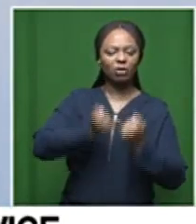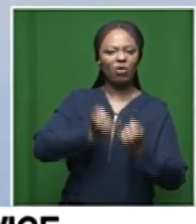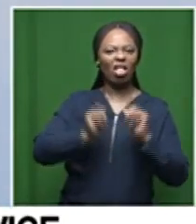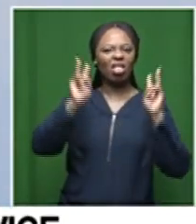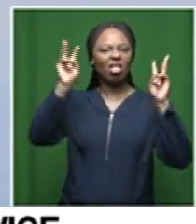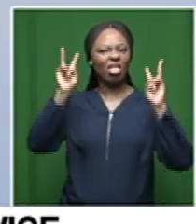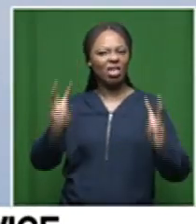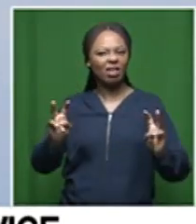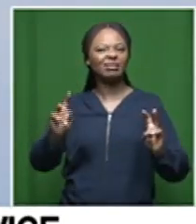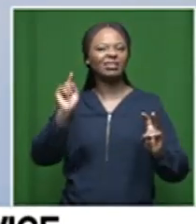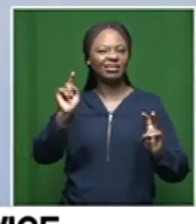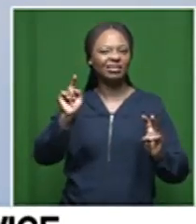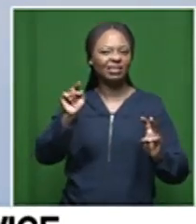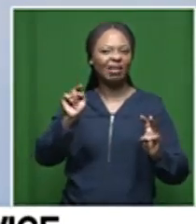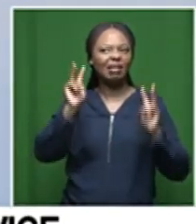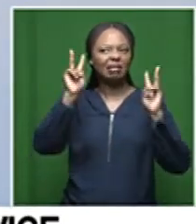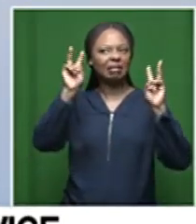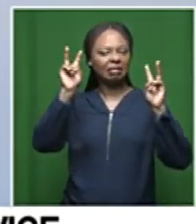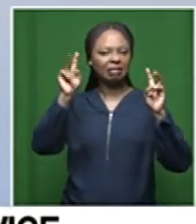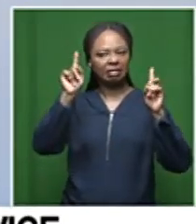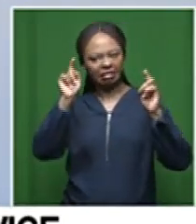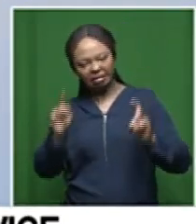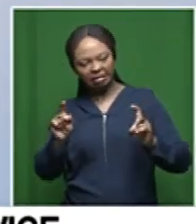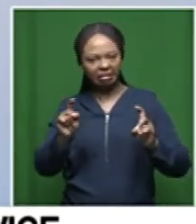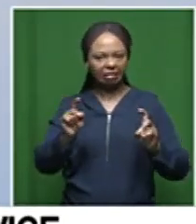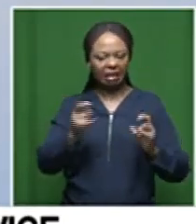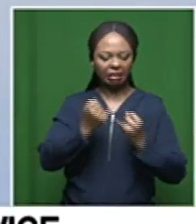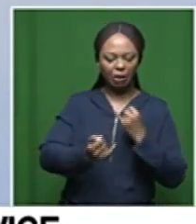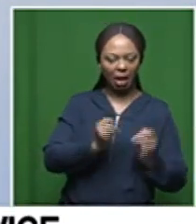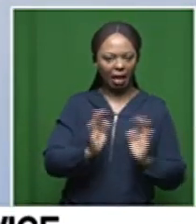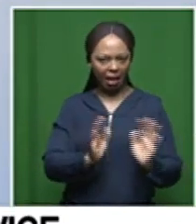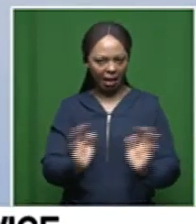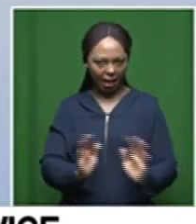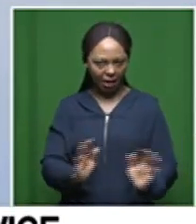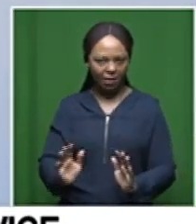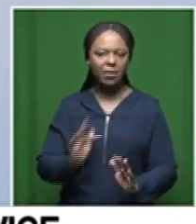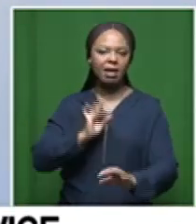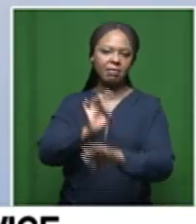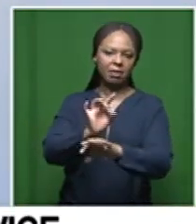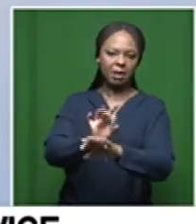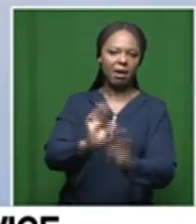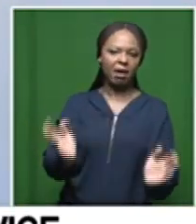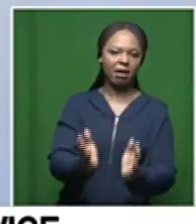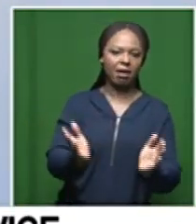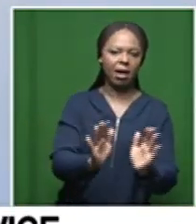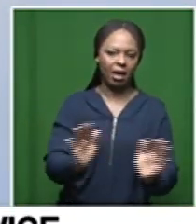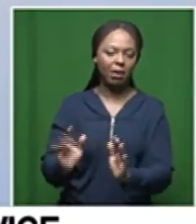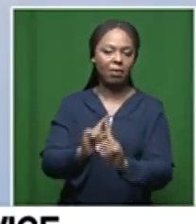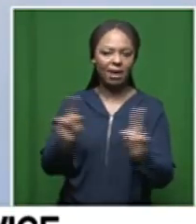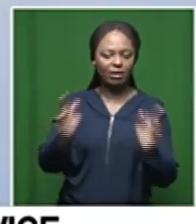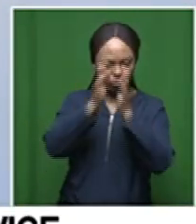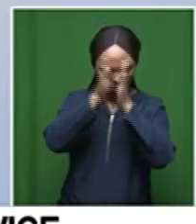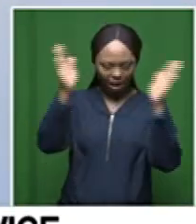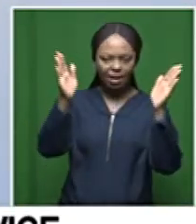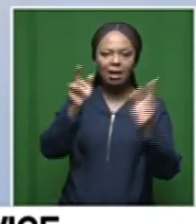how this works and what we encourage. But generally, one should be living a safe sexual